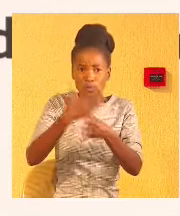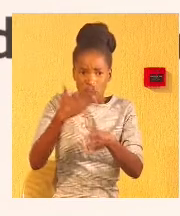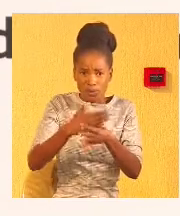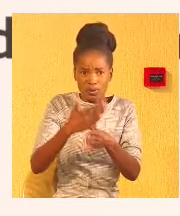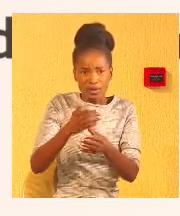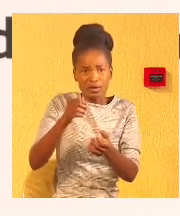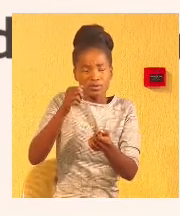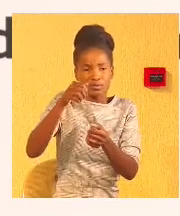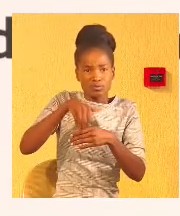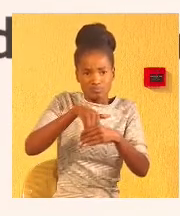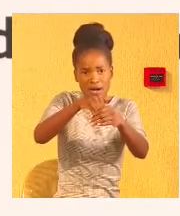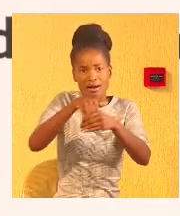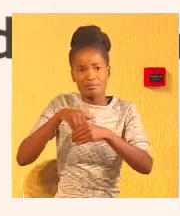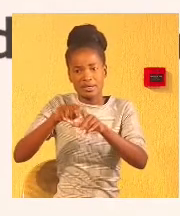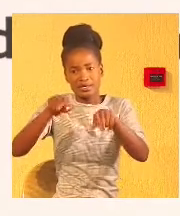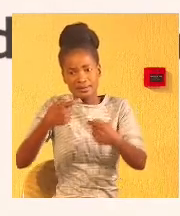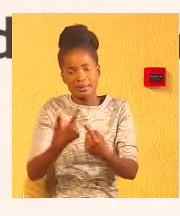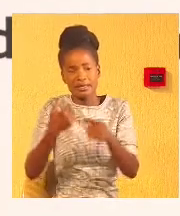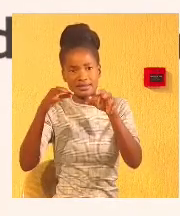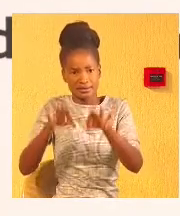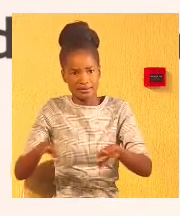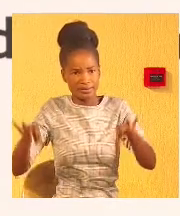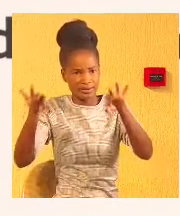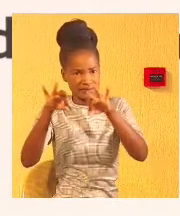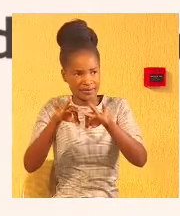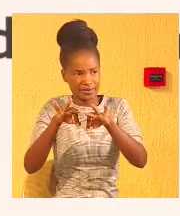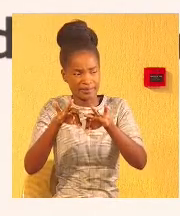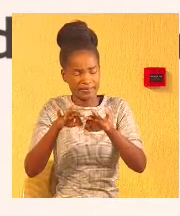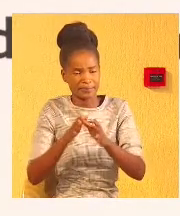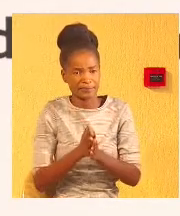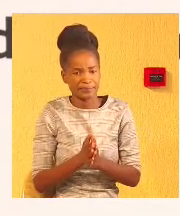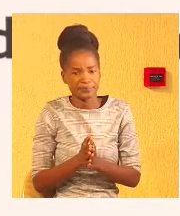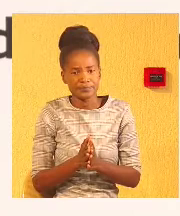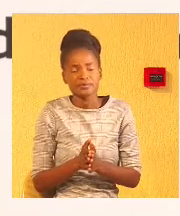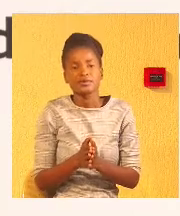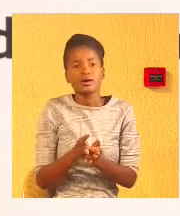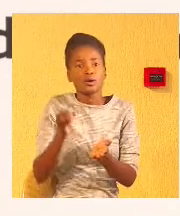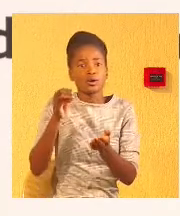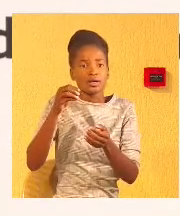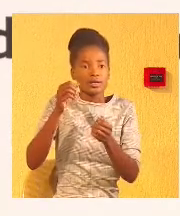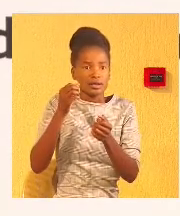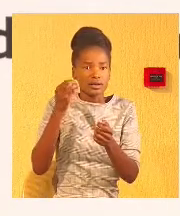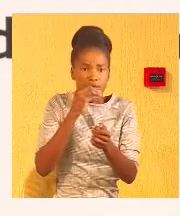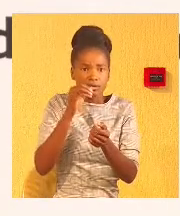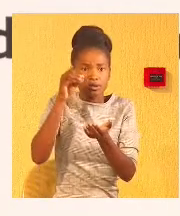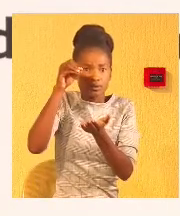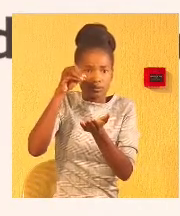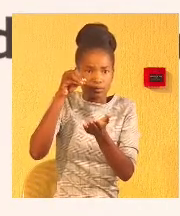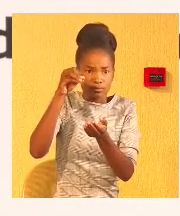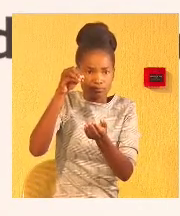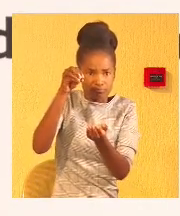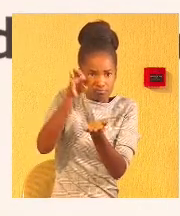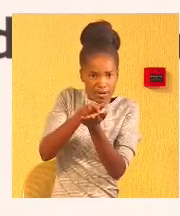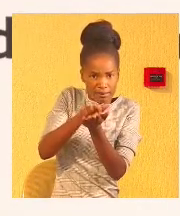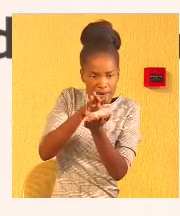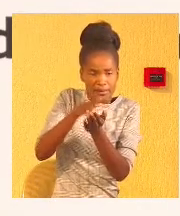to transportation, which entails logistics, and then processing, and then marketing,